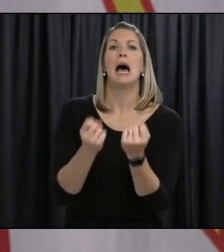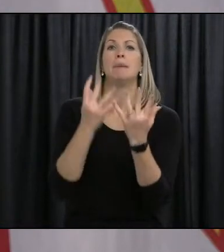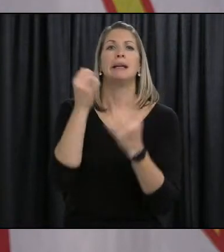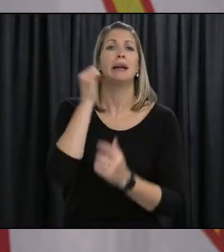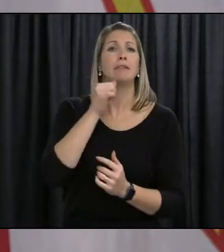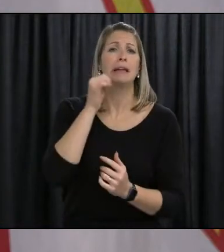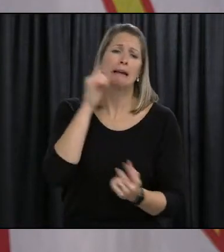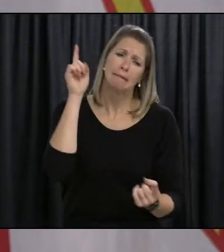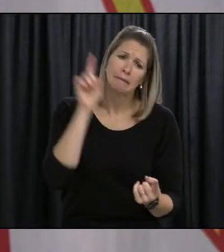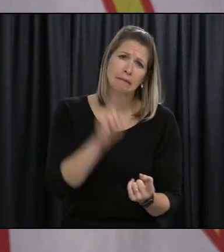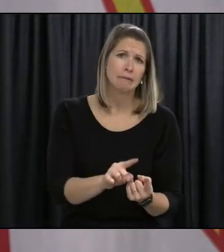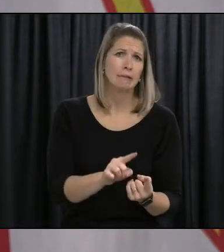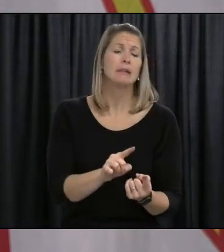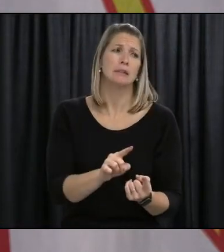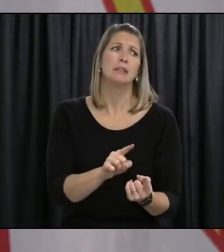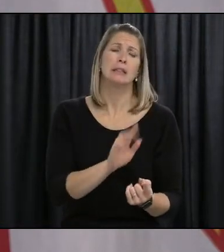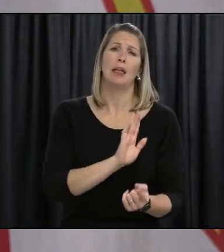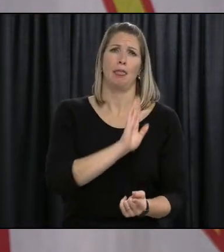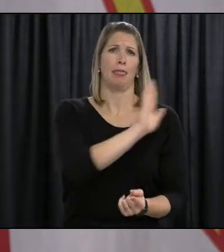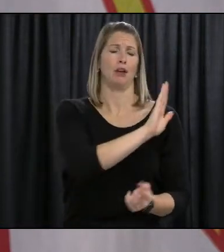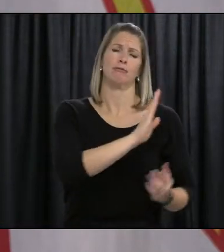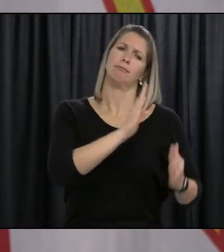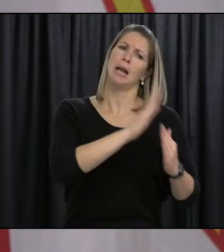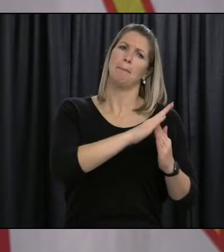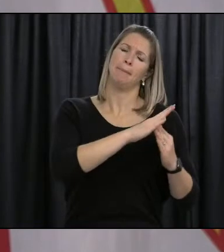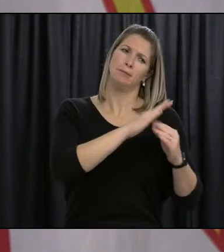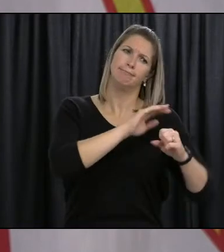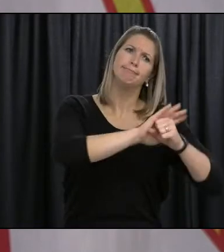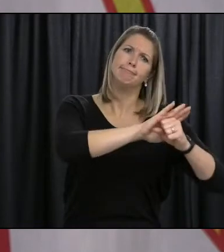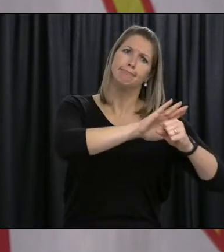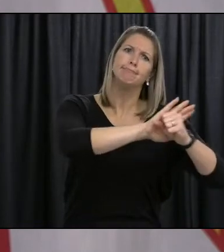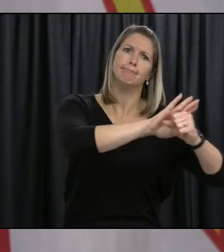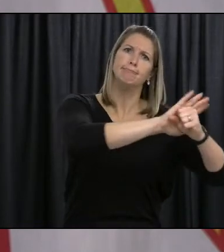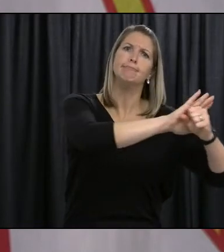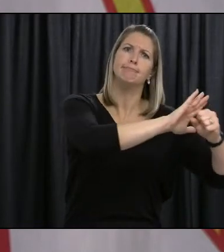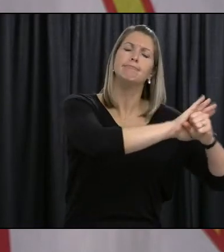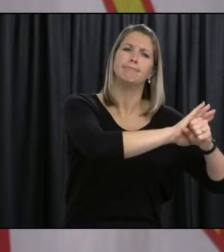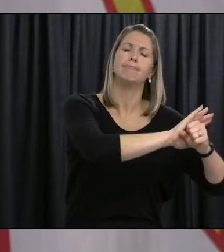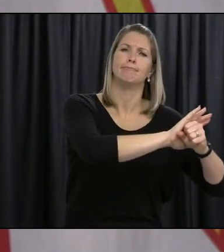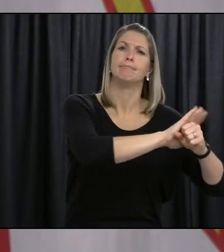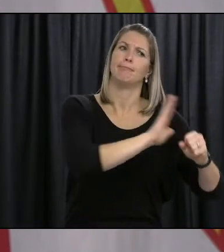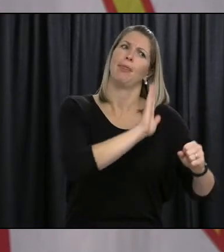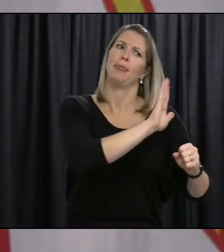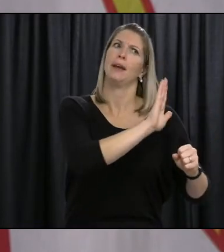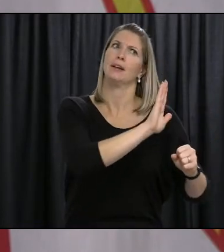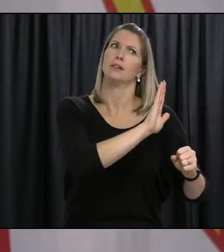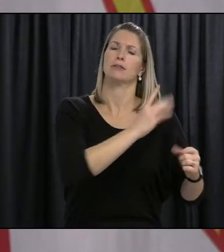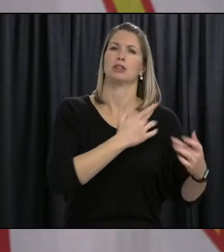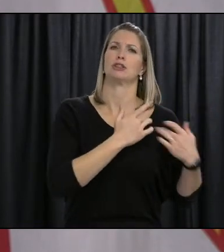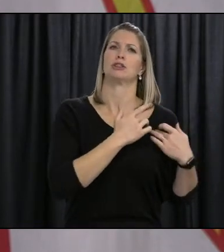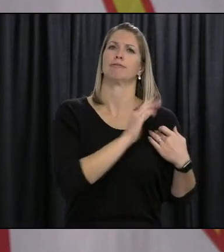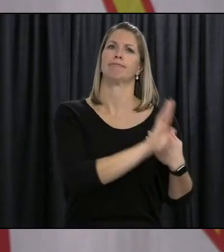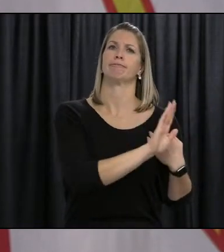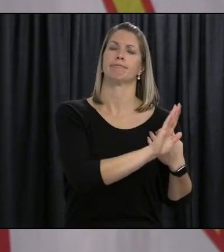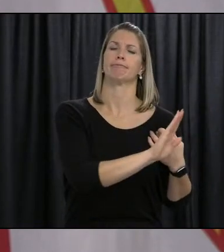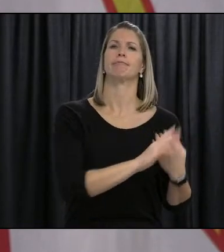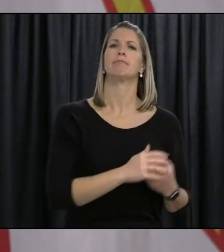day, and all of those public health measures, getting that message out. That's really been the most